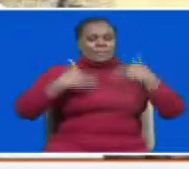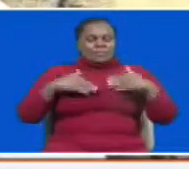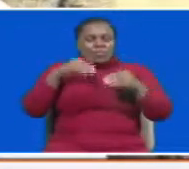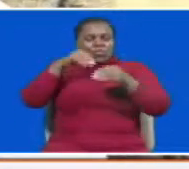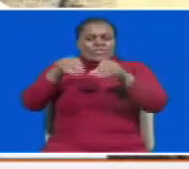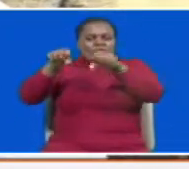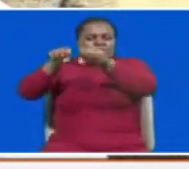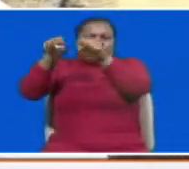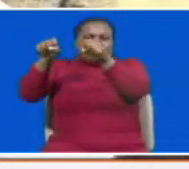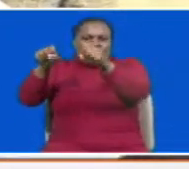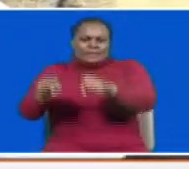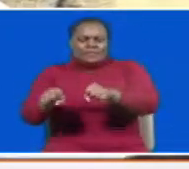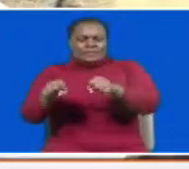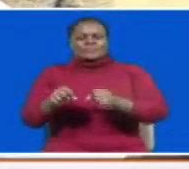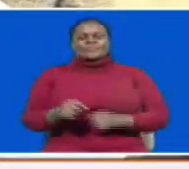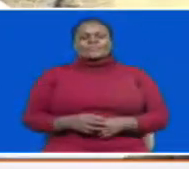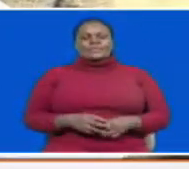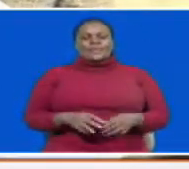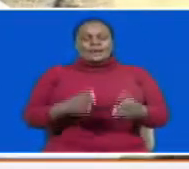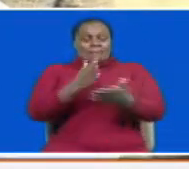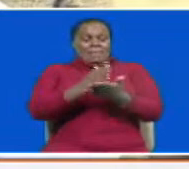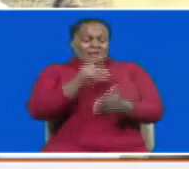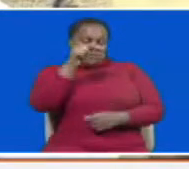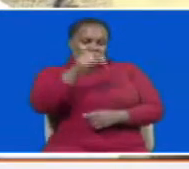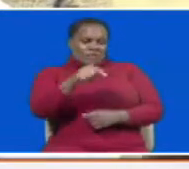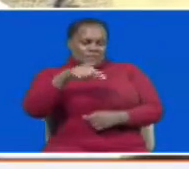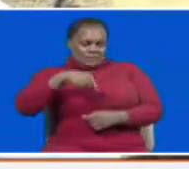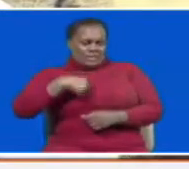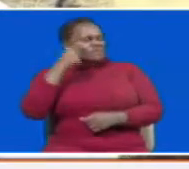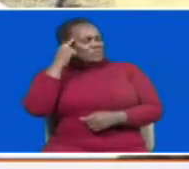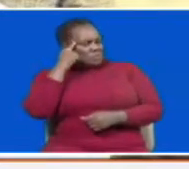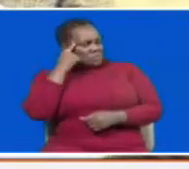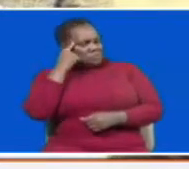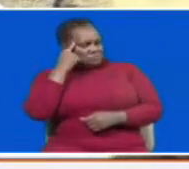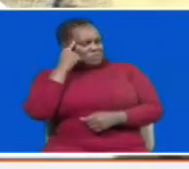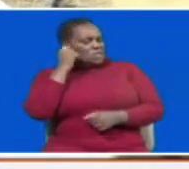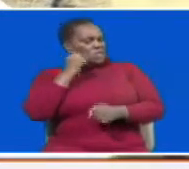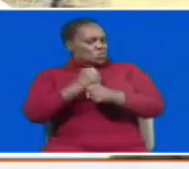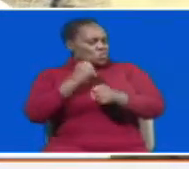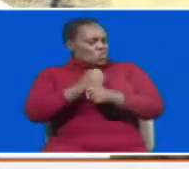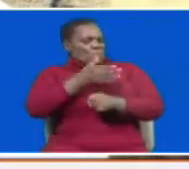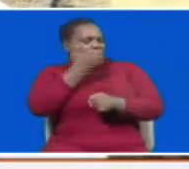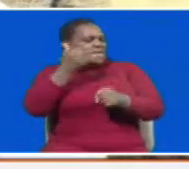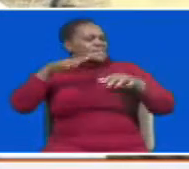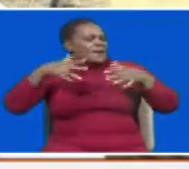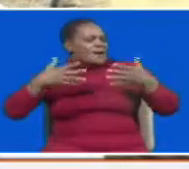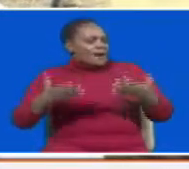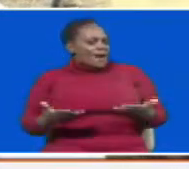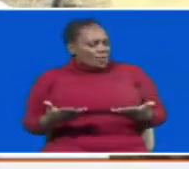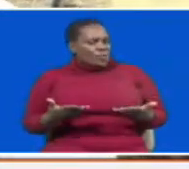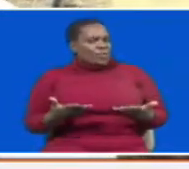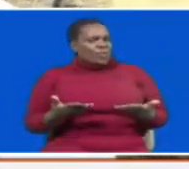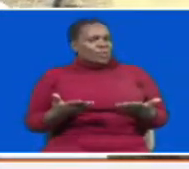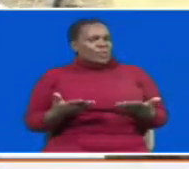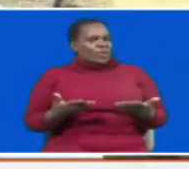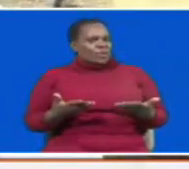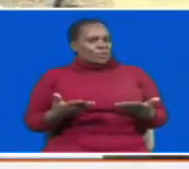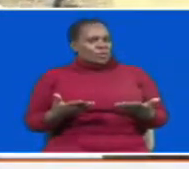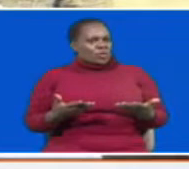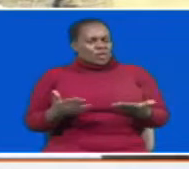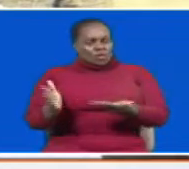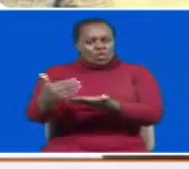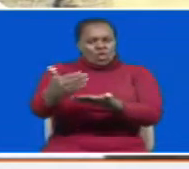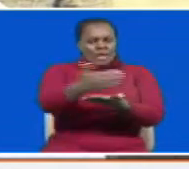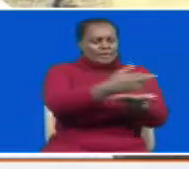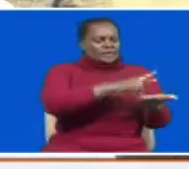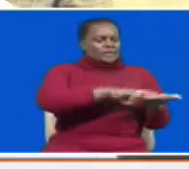society. And so as part of that, we thought the best way to do it is to put together some